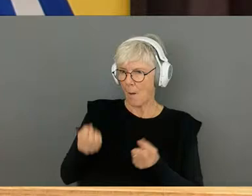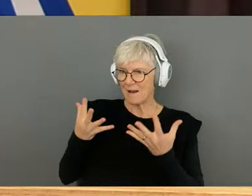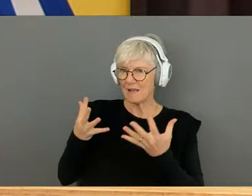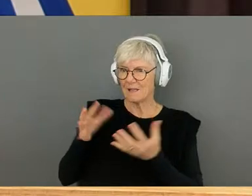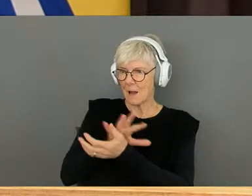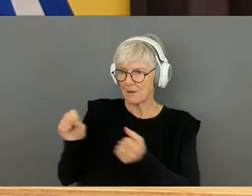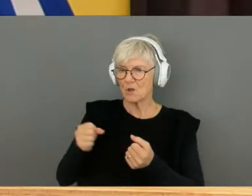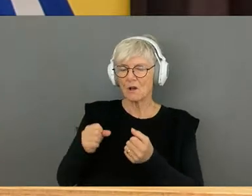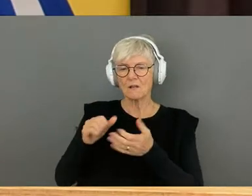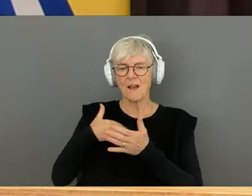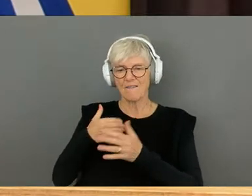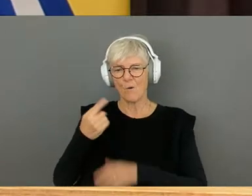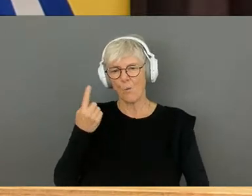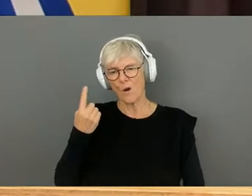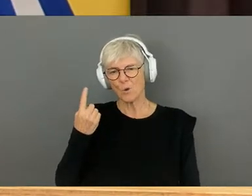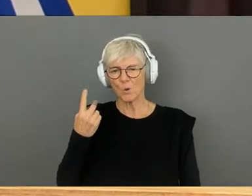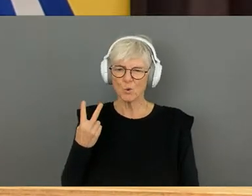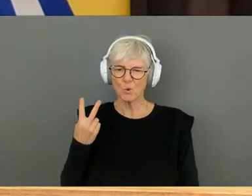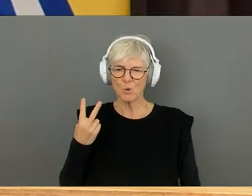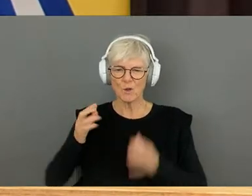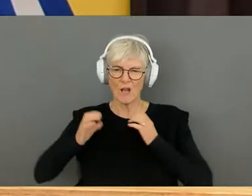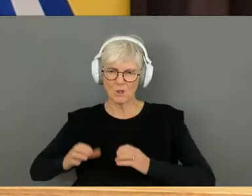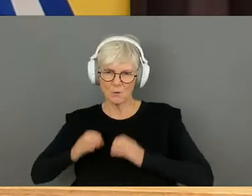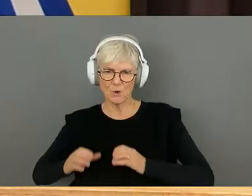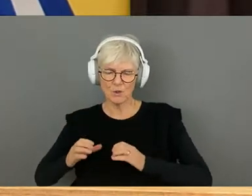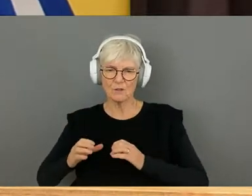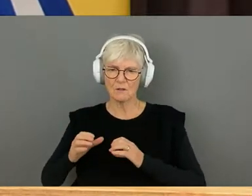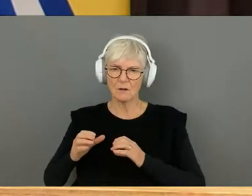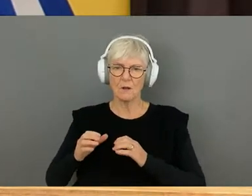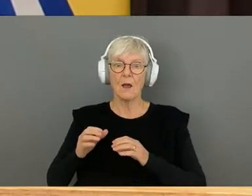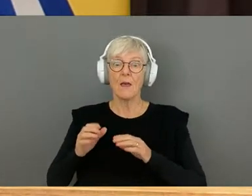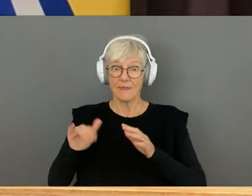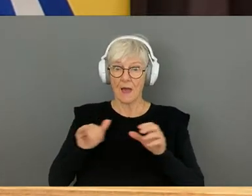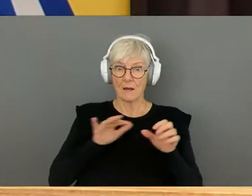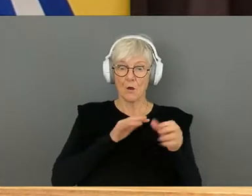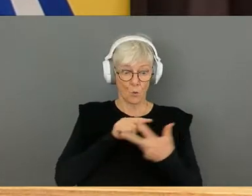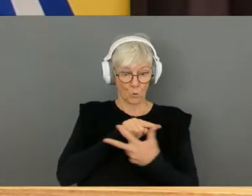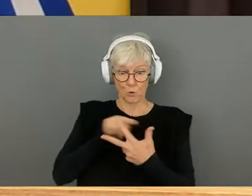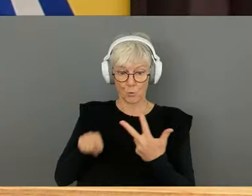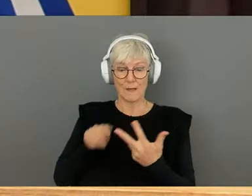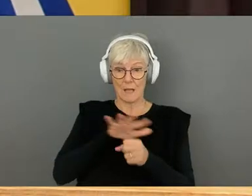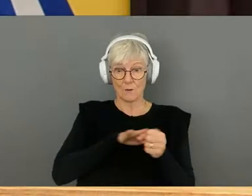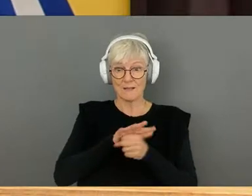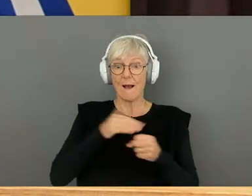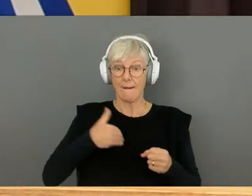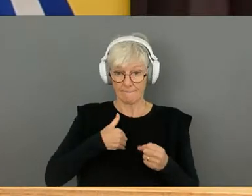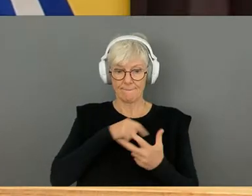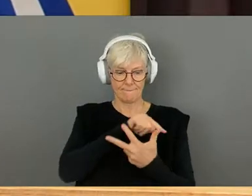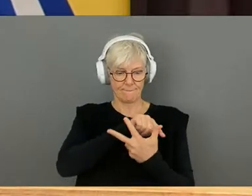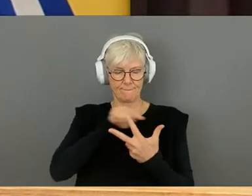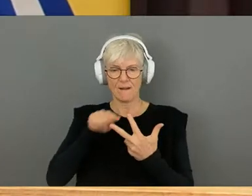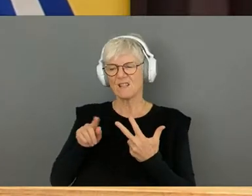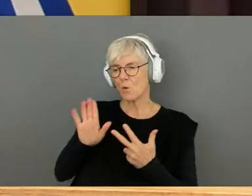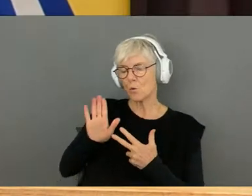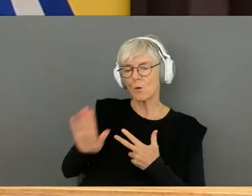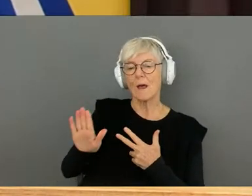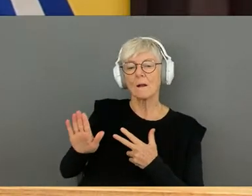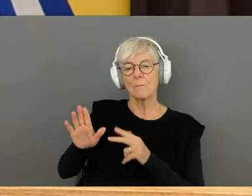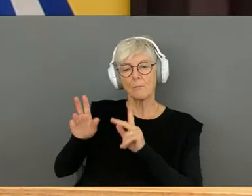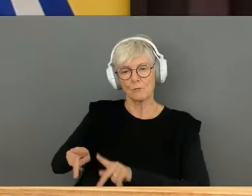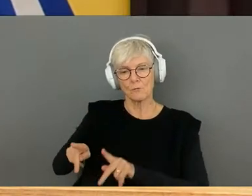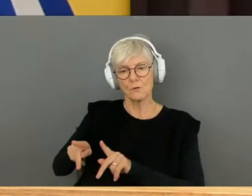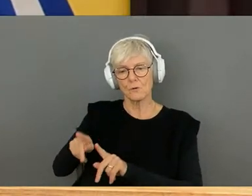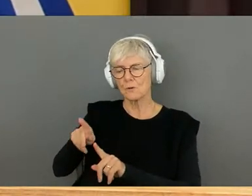or 2 customers, and they would fall into all 3 of those areas. So depending where that individual customer lies,